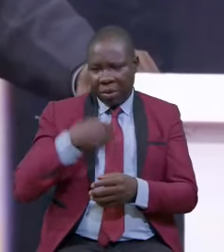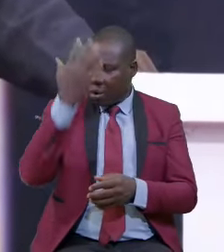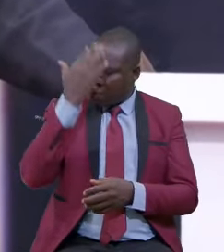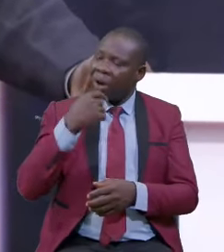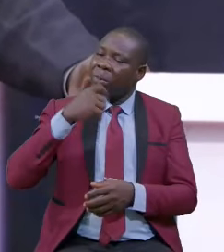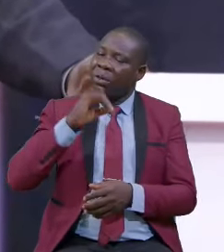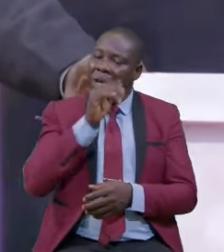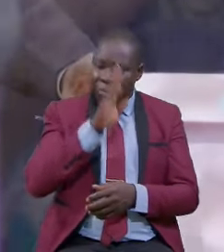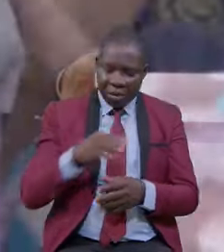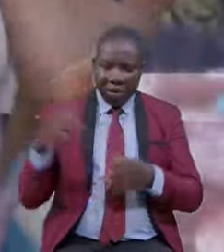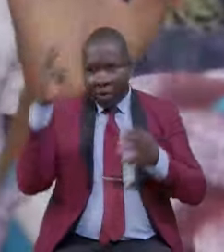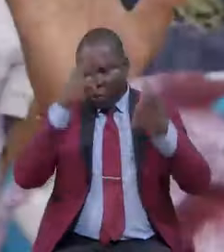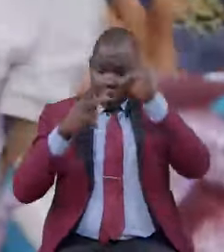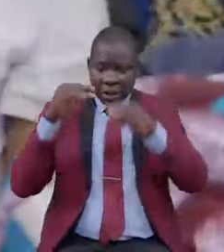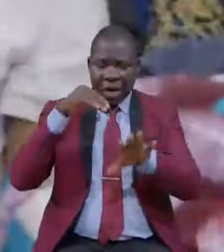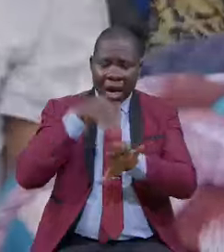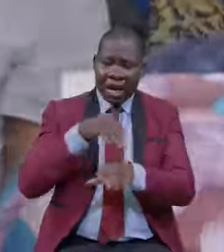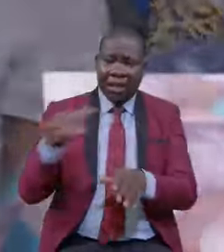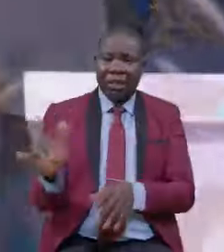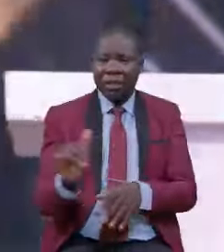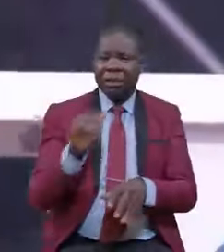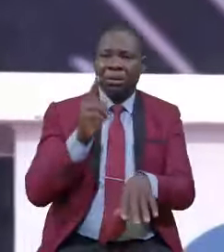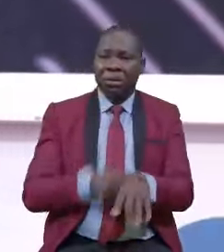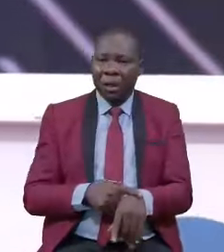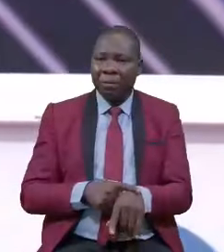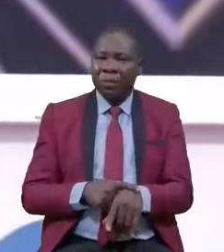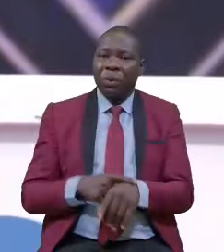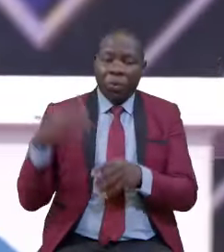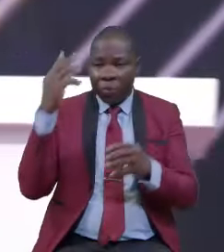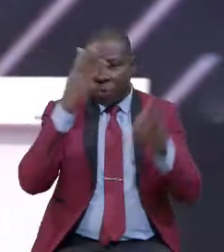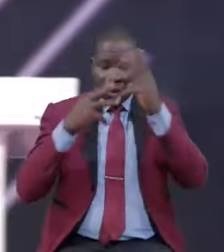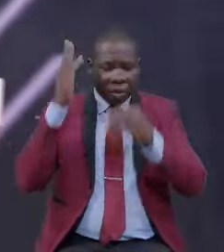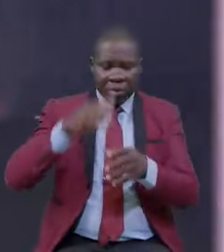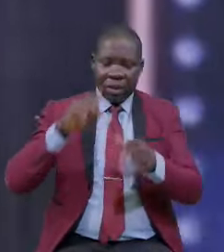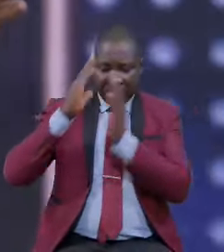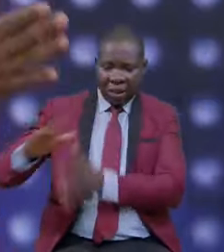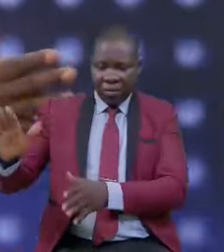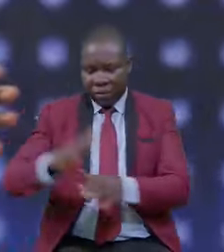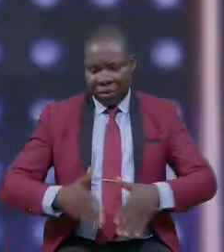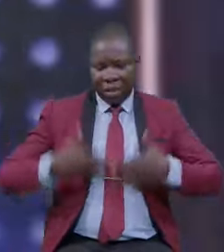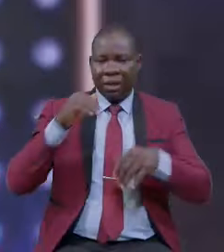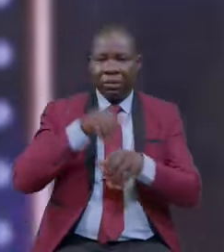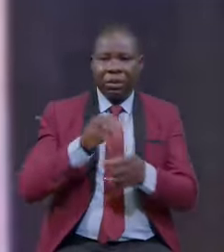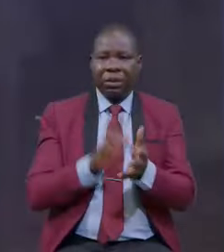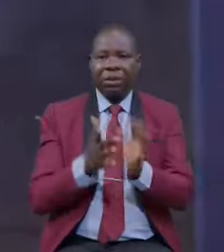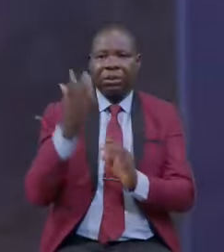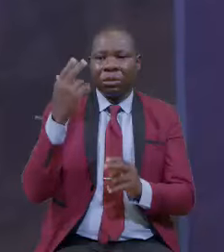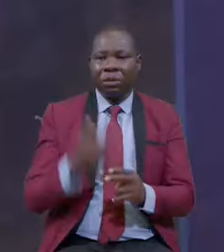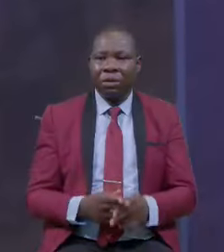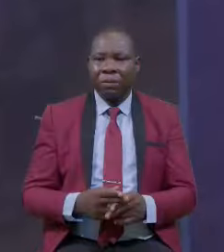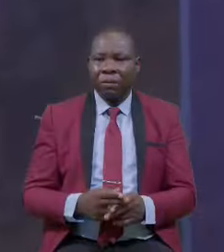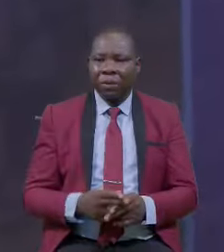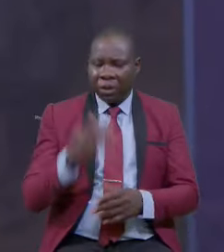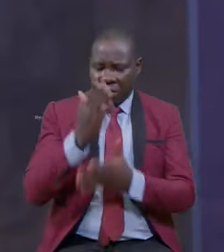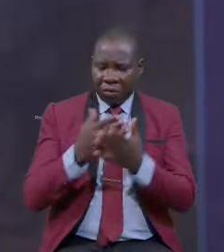of your life. And then somebody came and said, teacher, and men mentioned my name. I